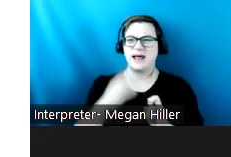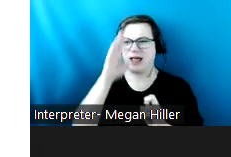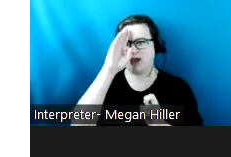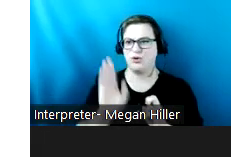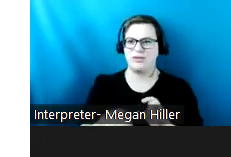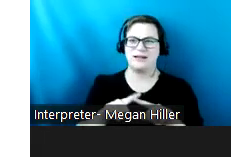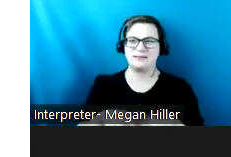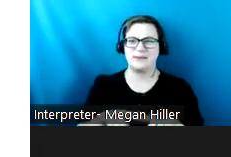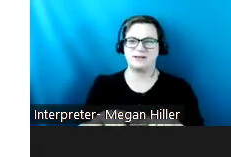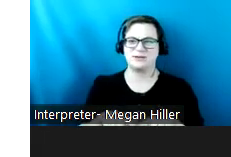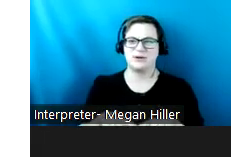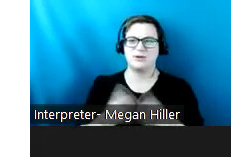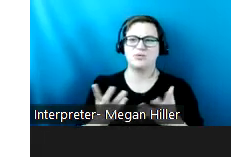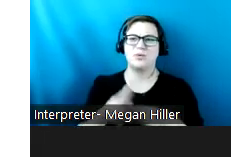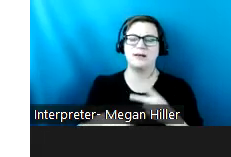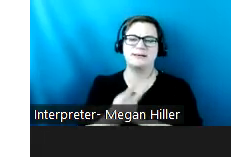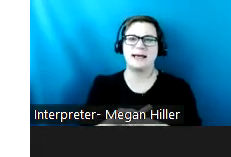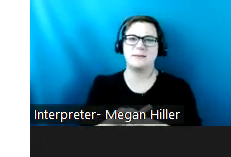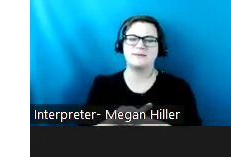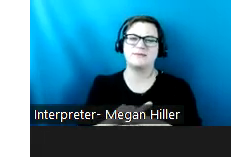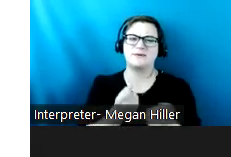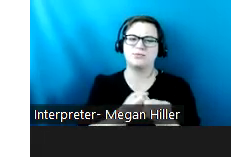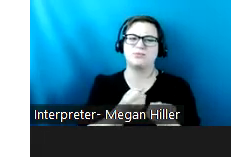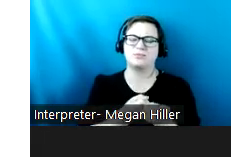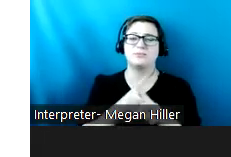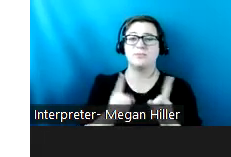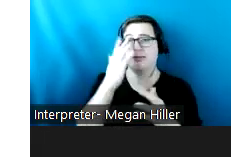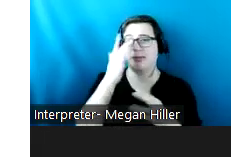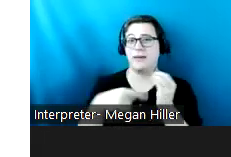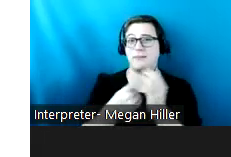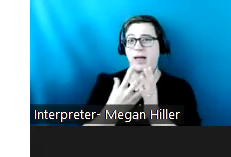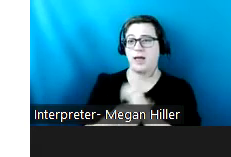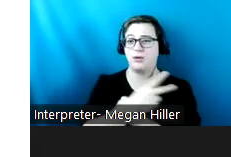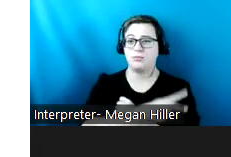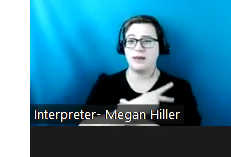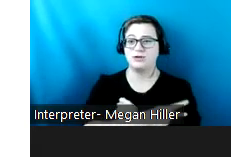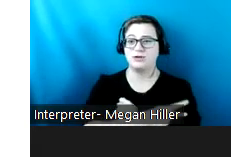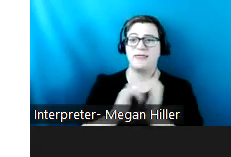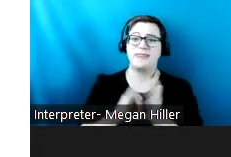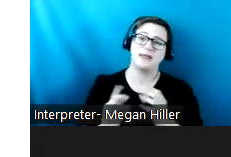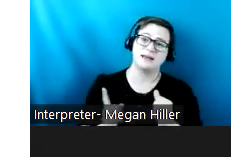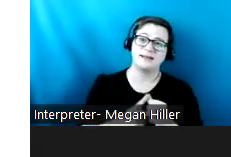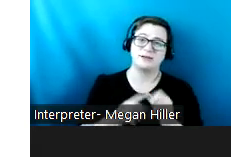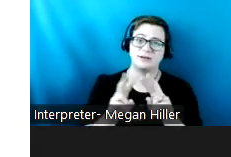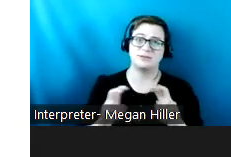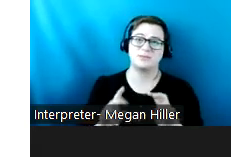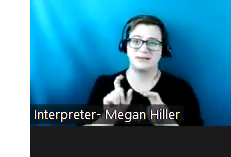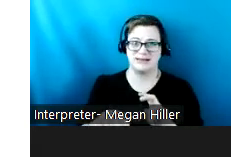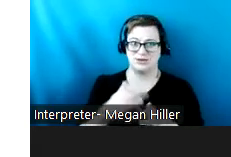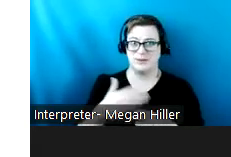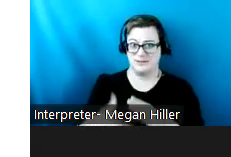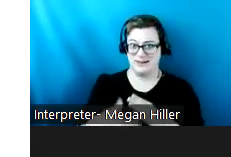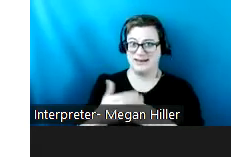on what type of endorsement, but if we think about for outpatient, that initial assessment will need to be completed within 10 days is